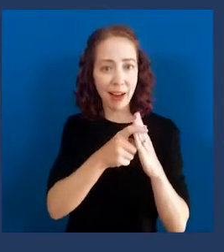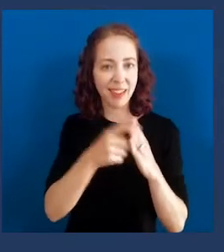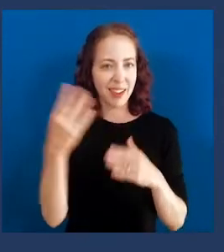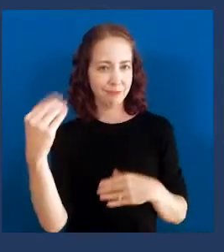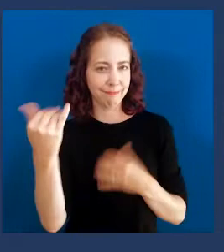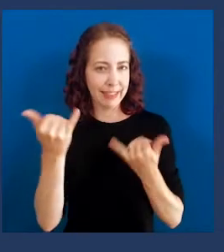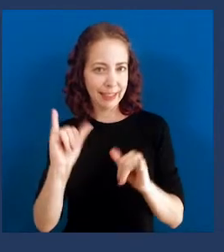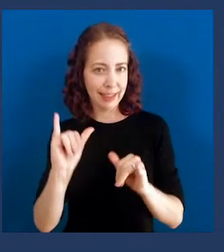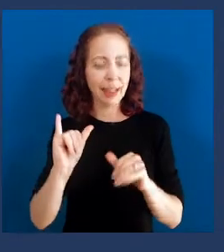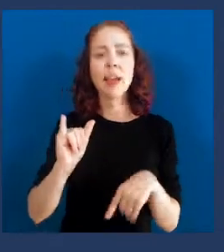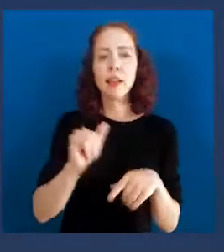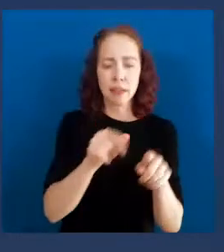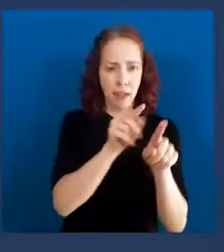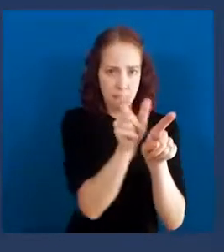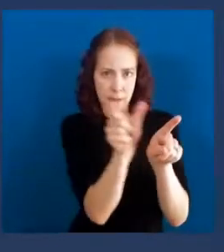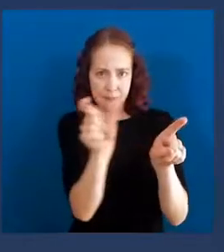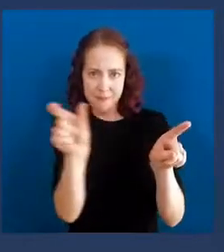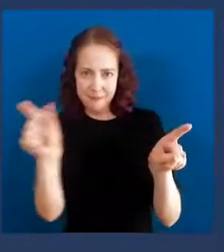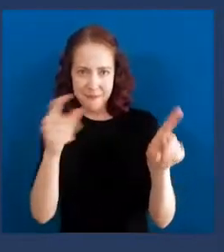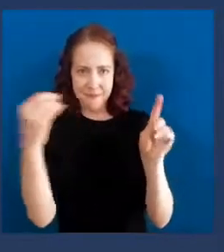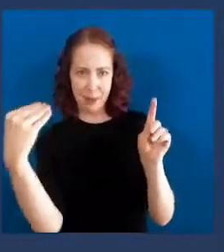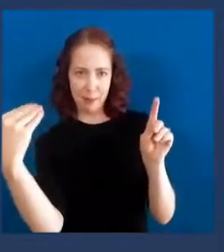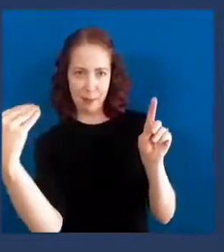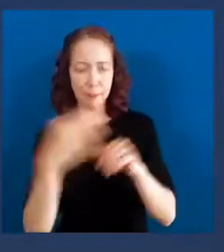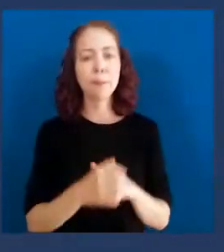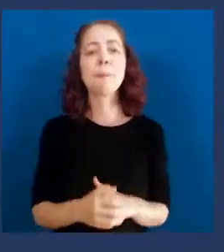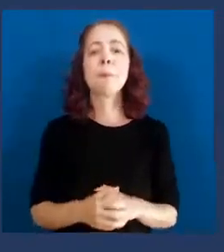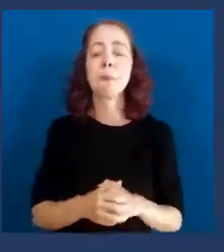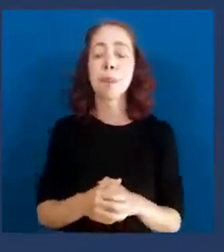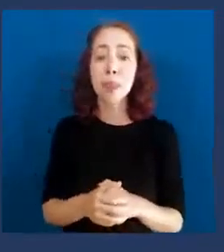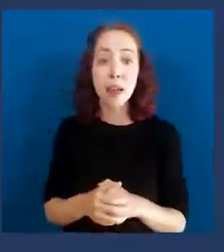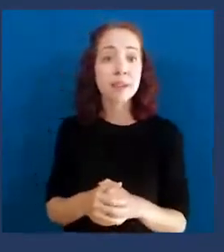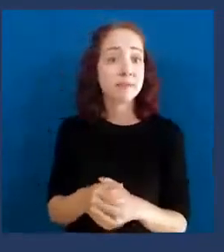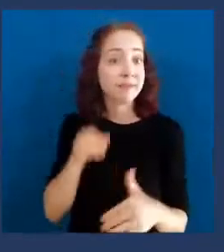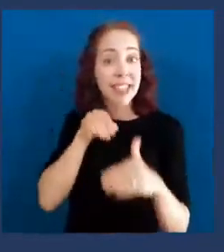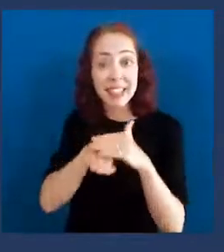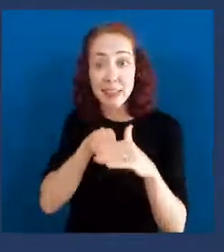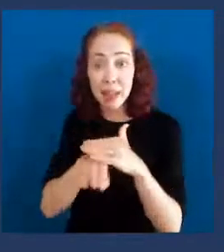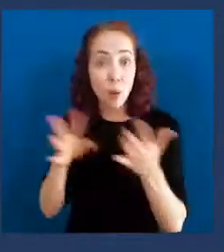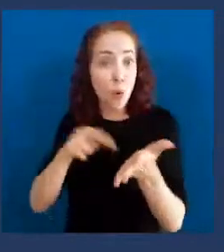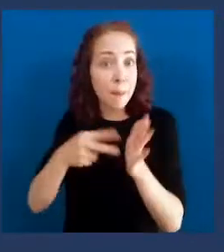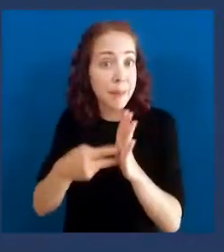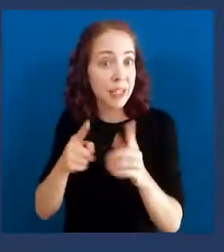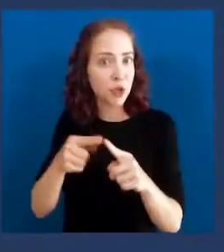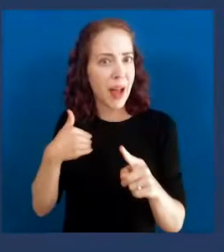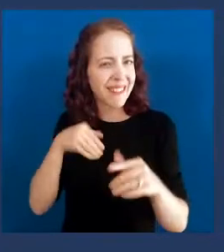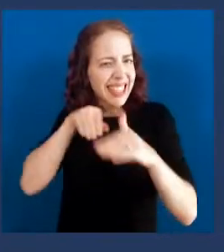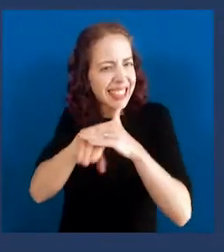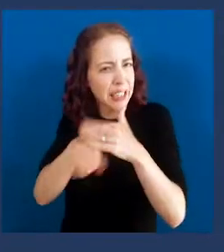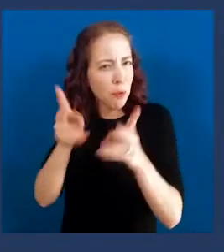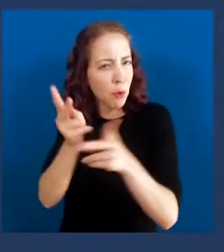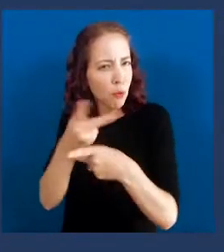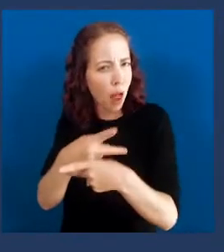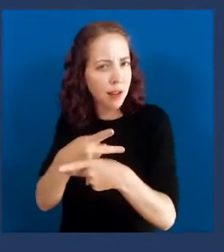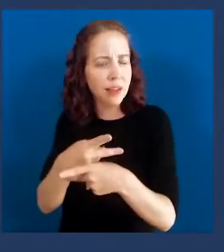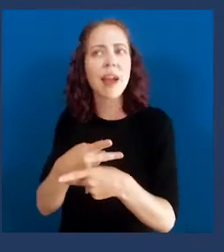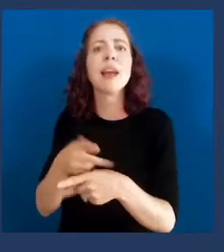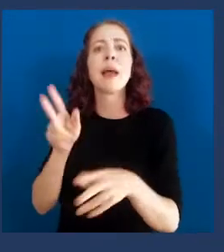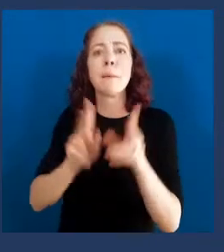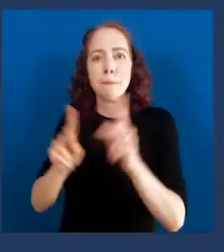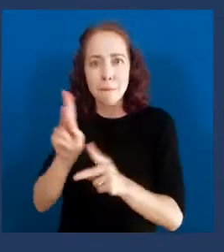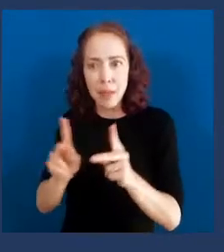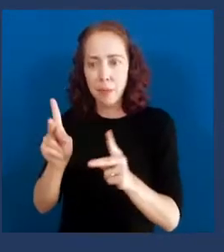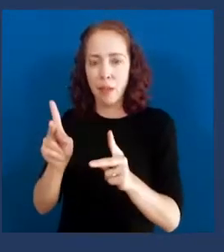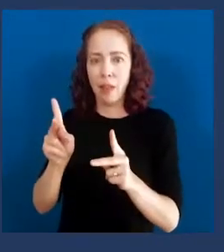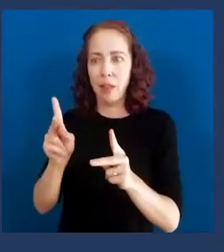Our approach resources. Take the big picture of what accessibility is and what it means to have an accessible product, and have